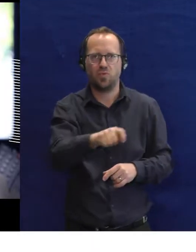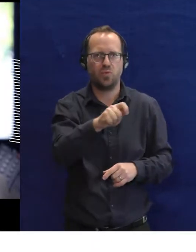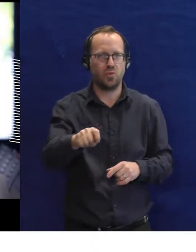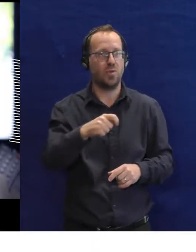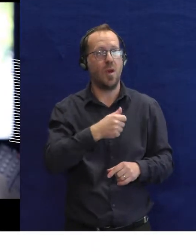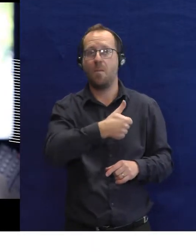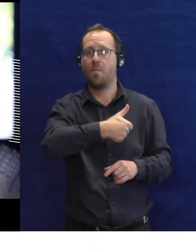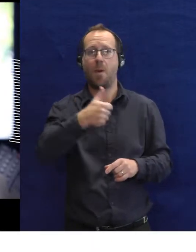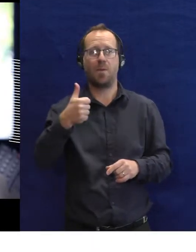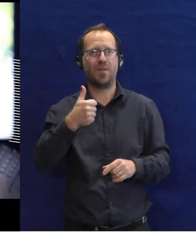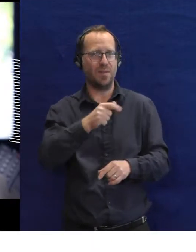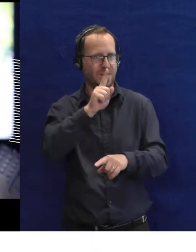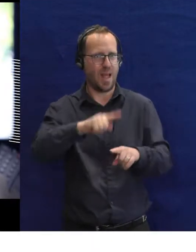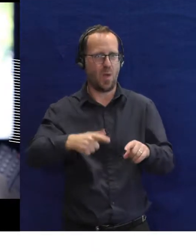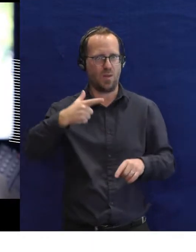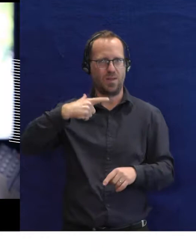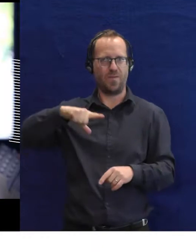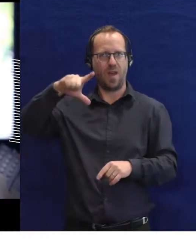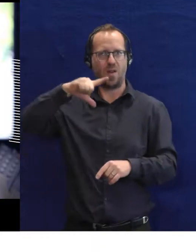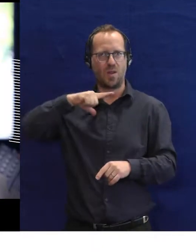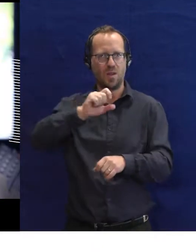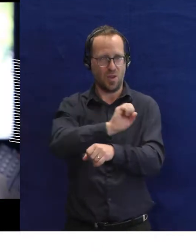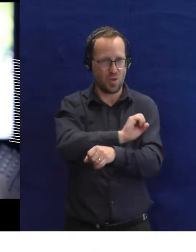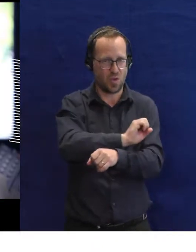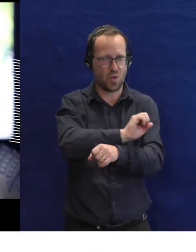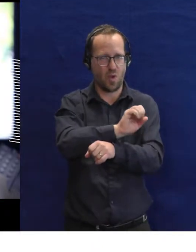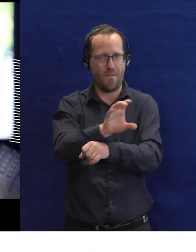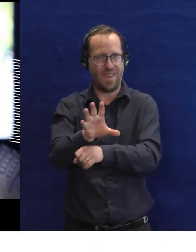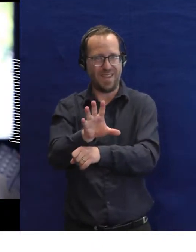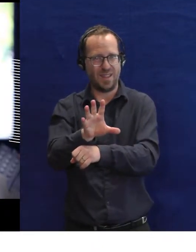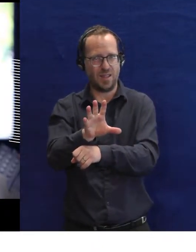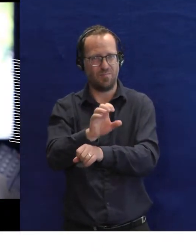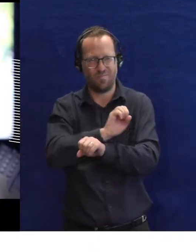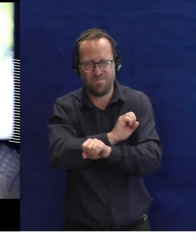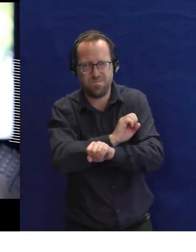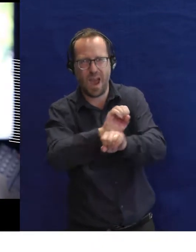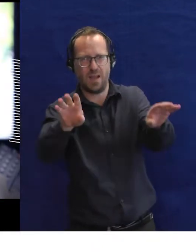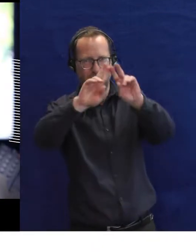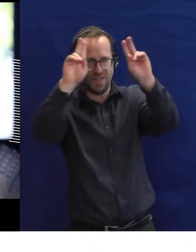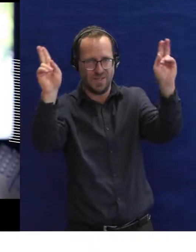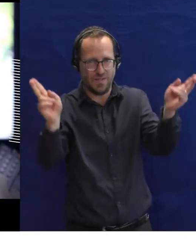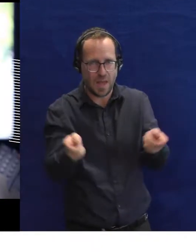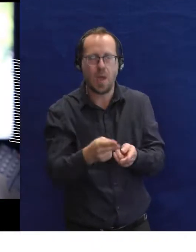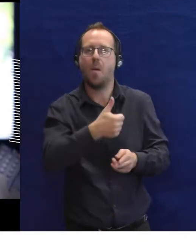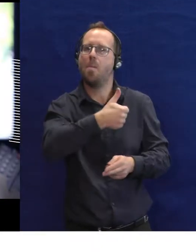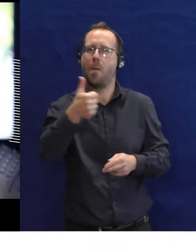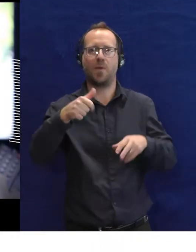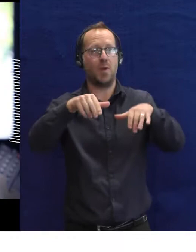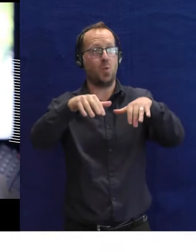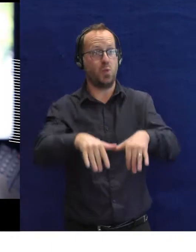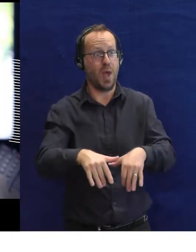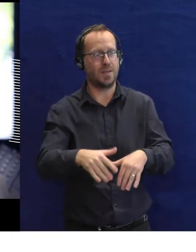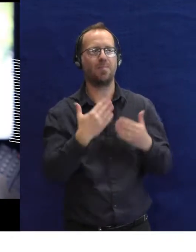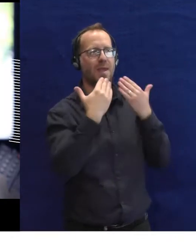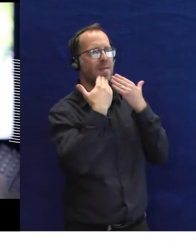glad that it is this event which has such a long history and a great organizational team. Thank you to